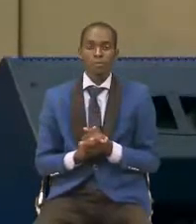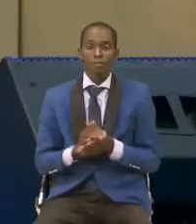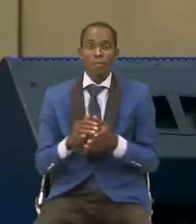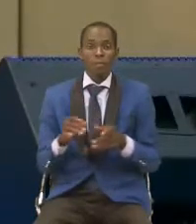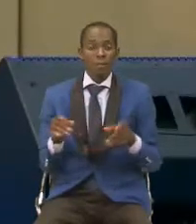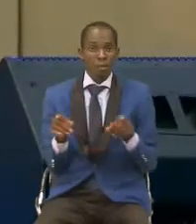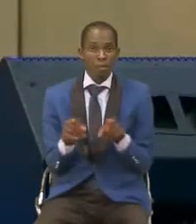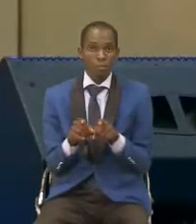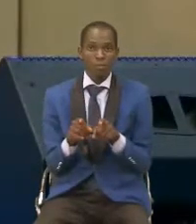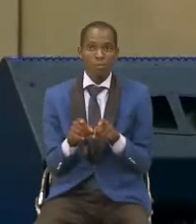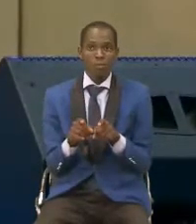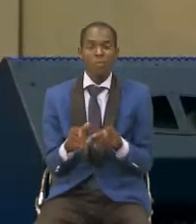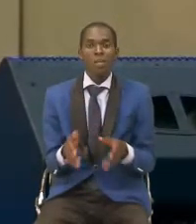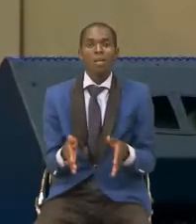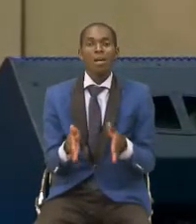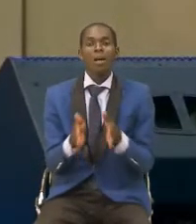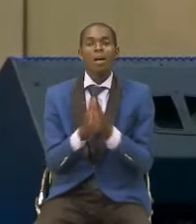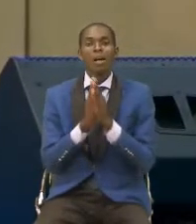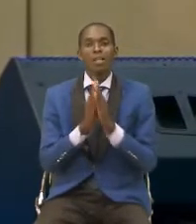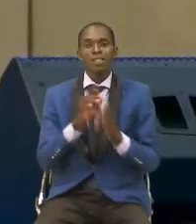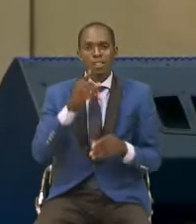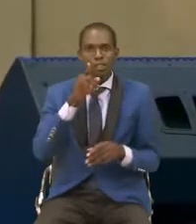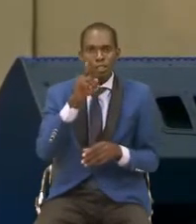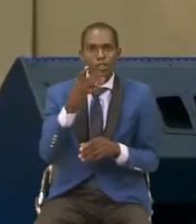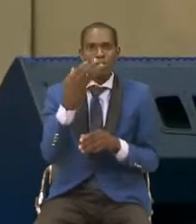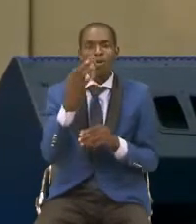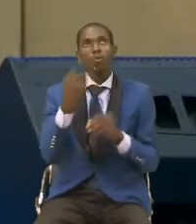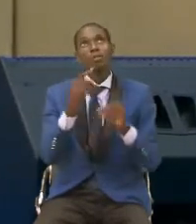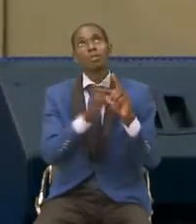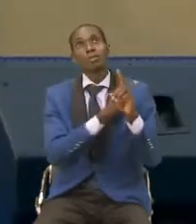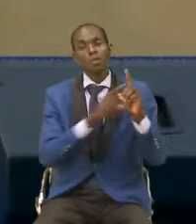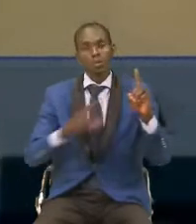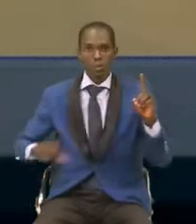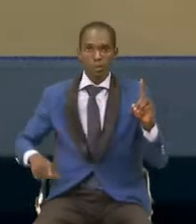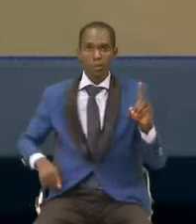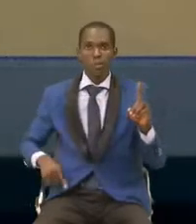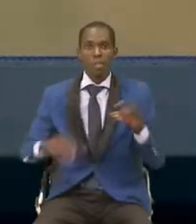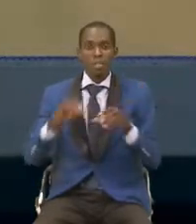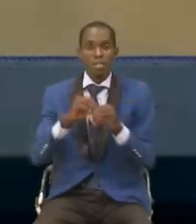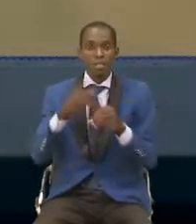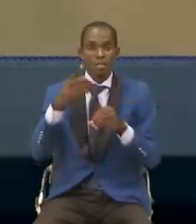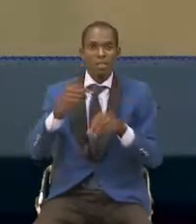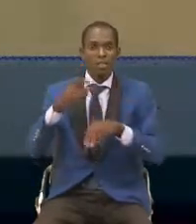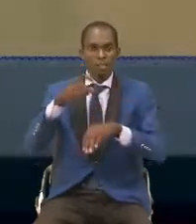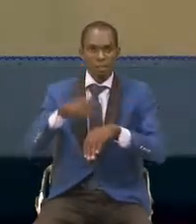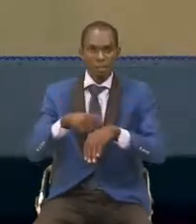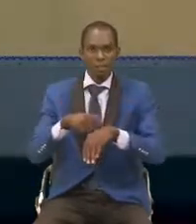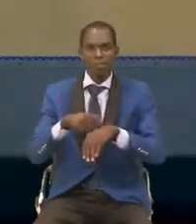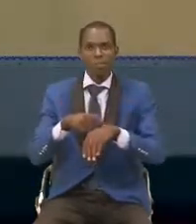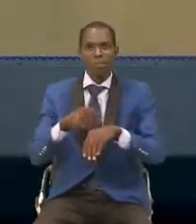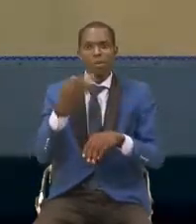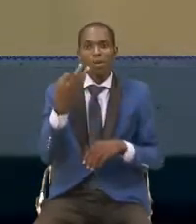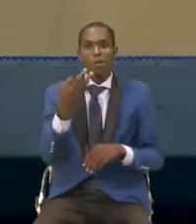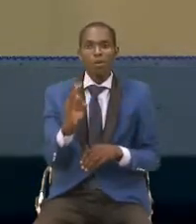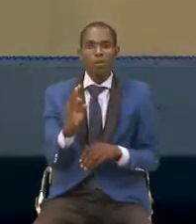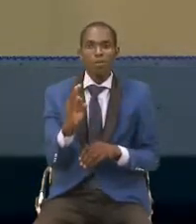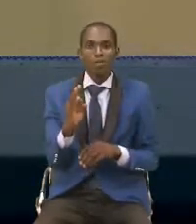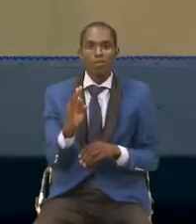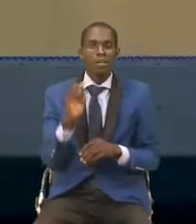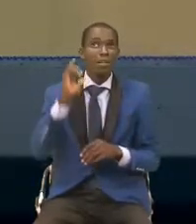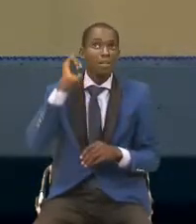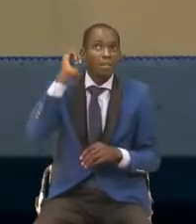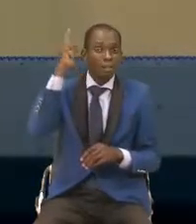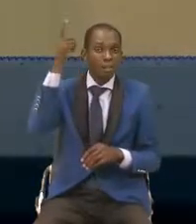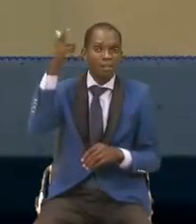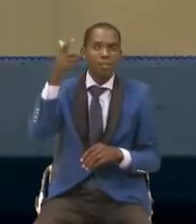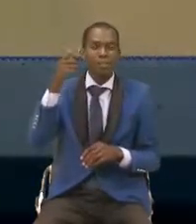chapter 10, verse 1. Ask ye of the Lord rain in